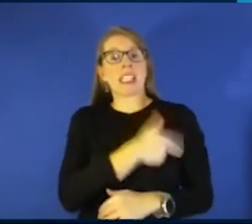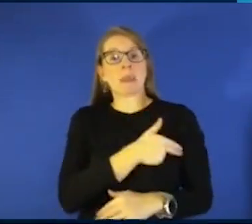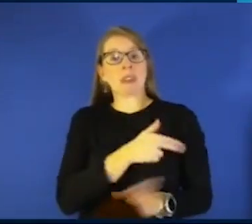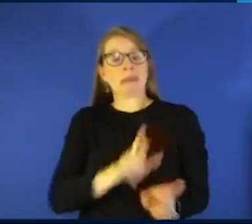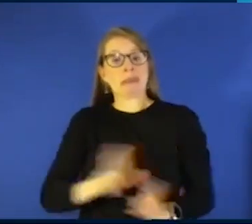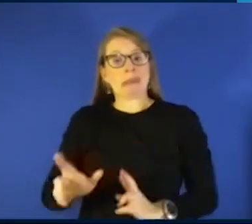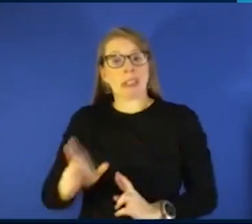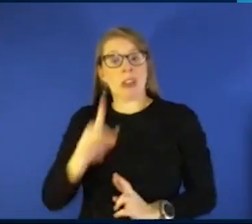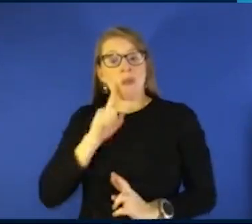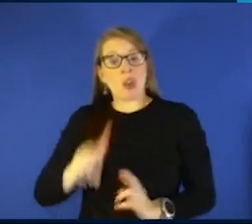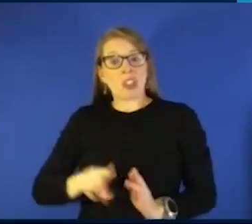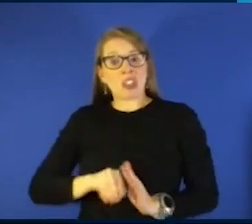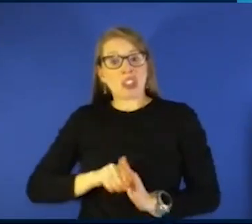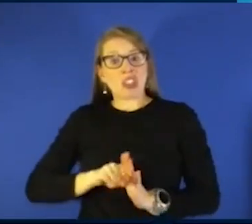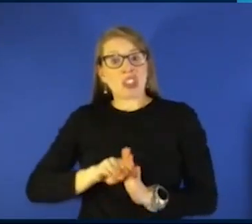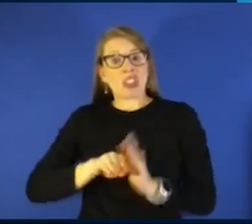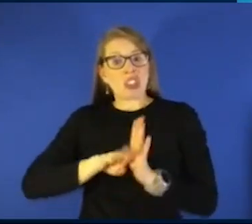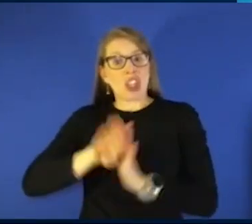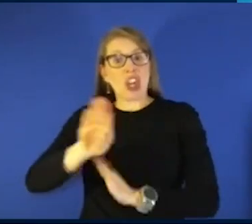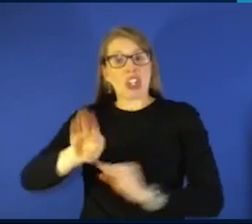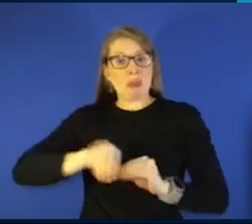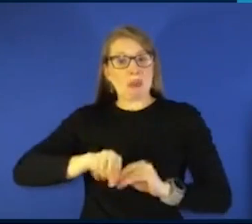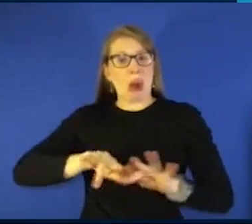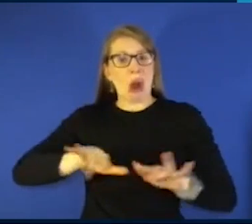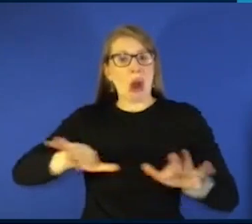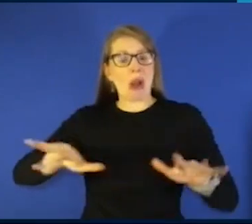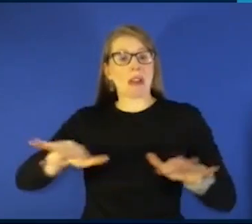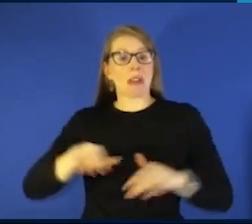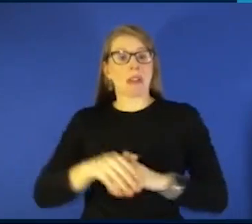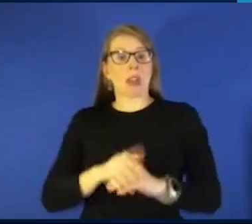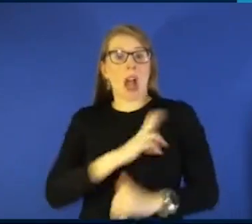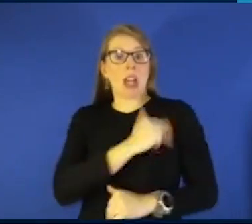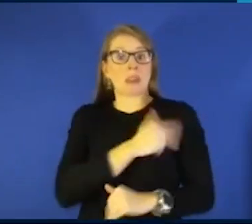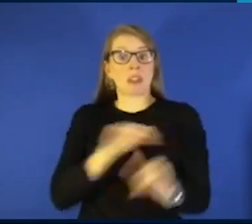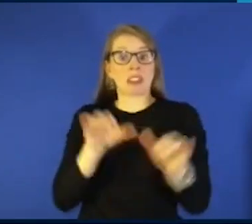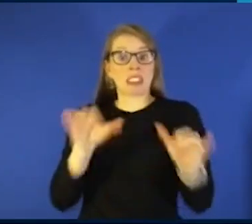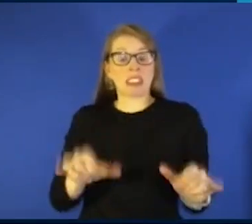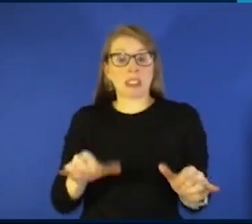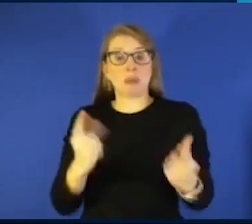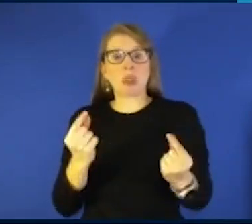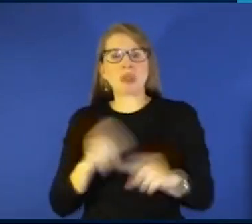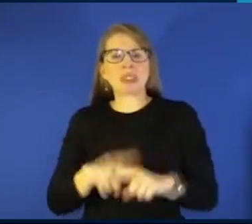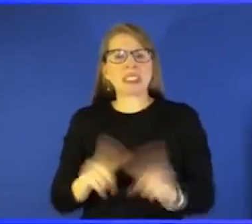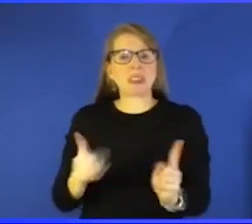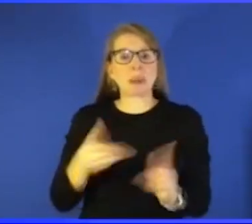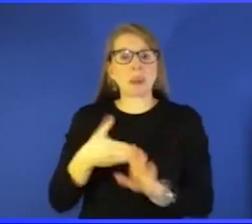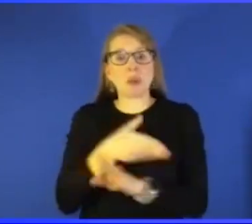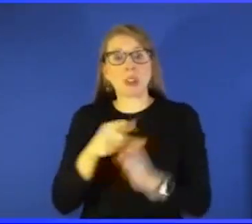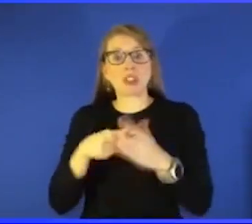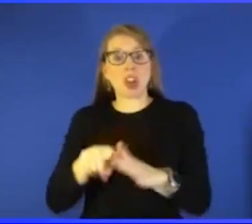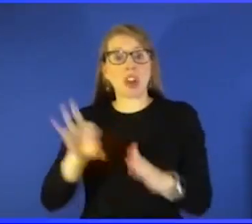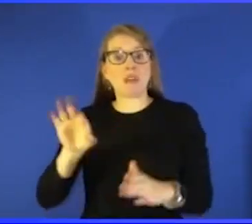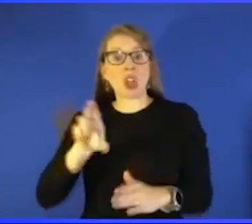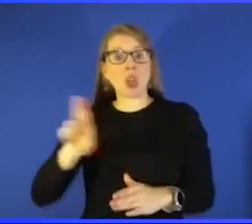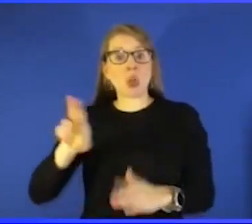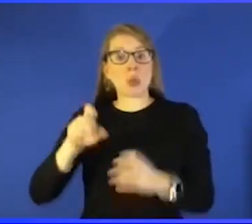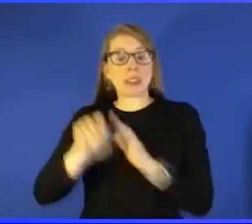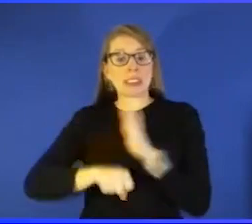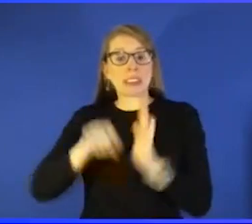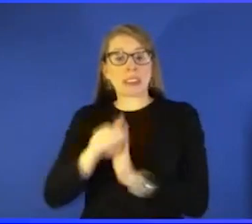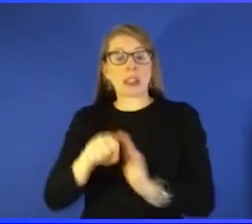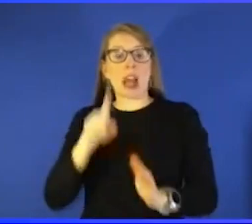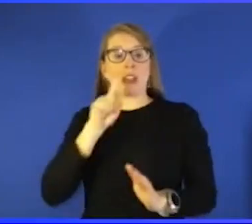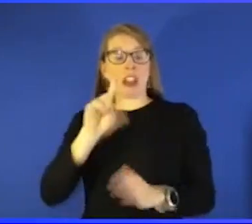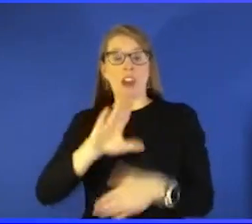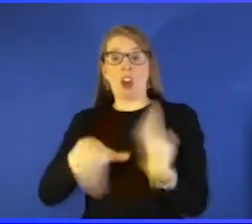surge and what the hospital systems are doing differently to brace as we head into flu season as well. Yeah, I mean, I think all our colleagues here on the show